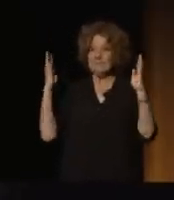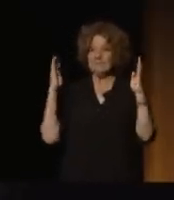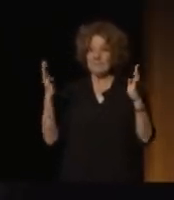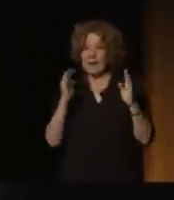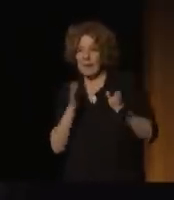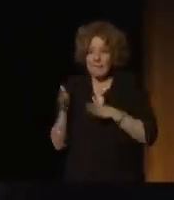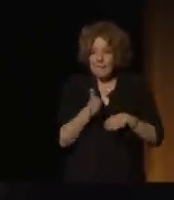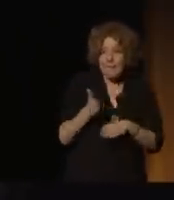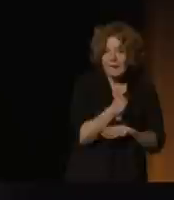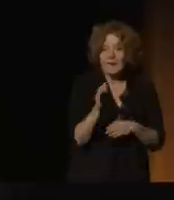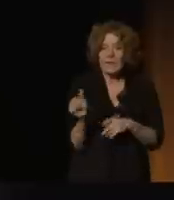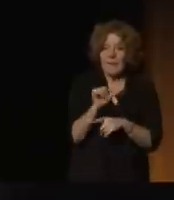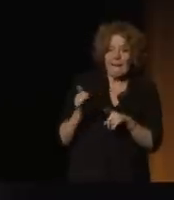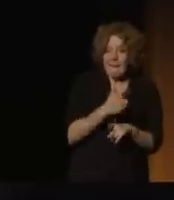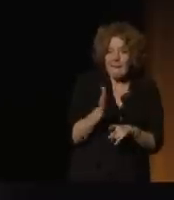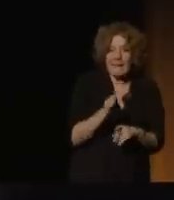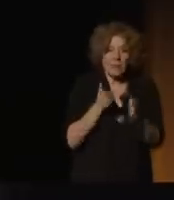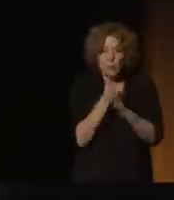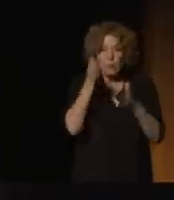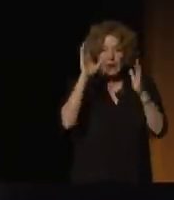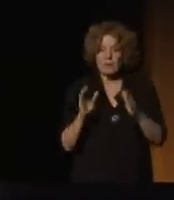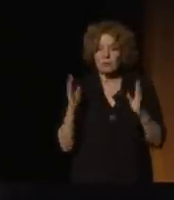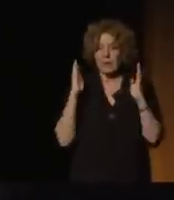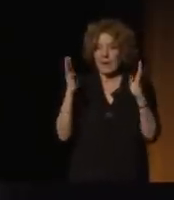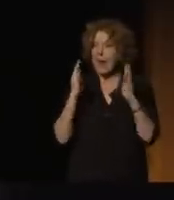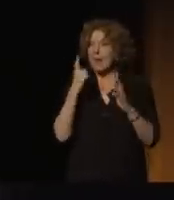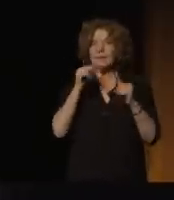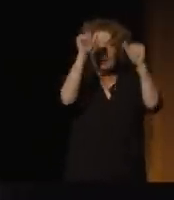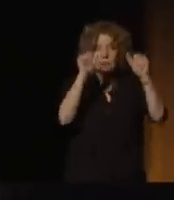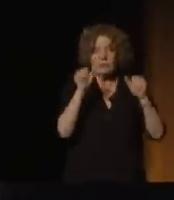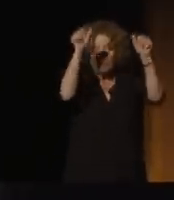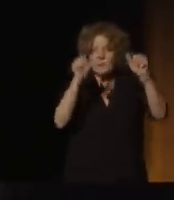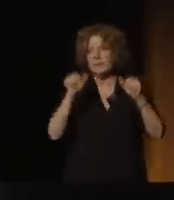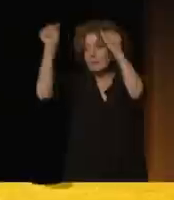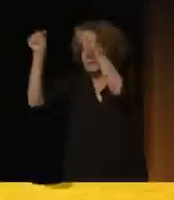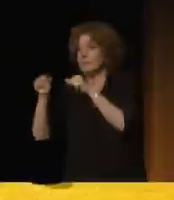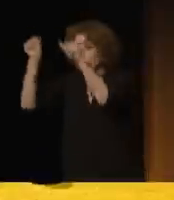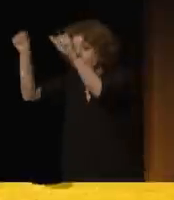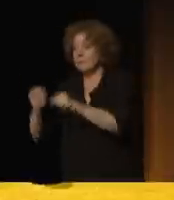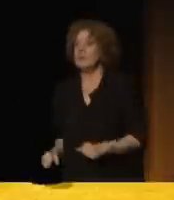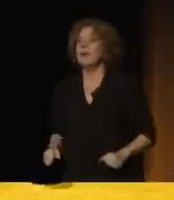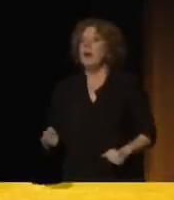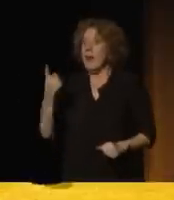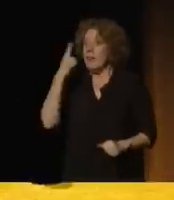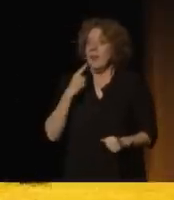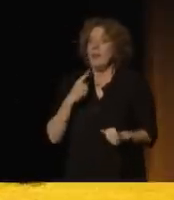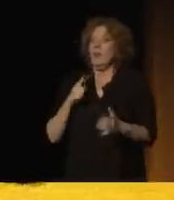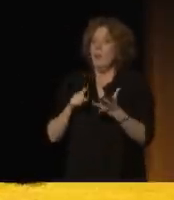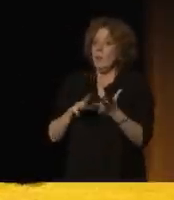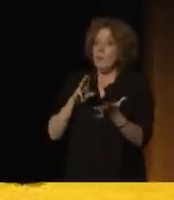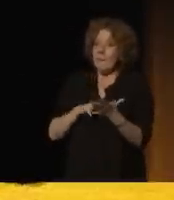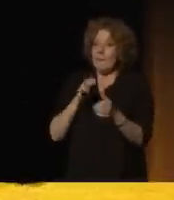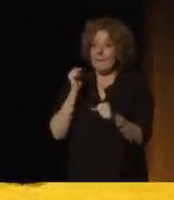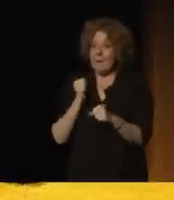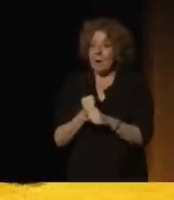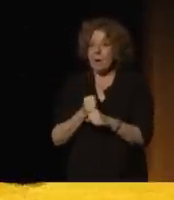back routes, which is more rural, and I see nothing but Trump signs in every state I go through. And I said, oh, my goodness,